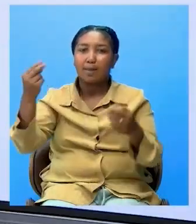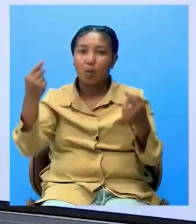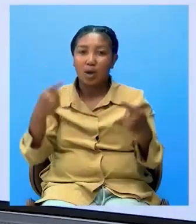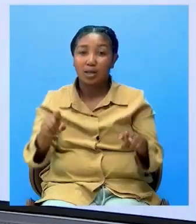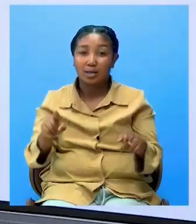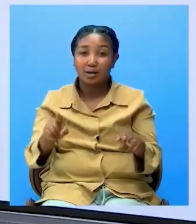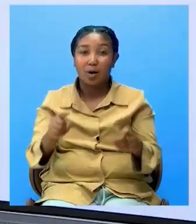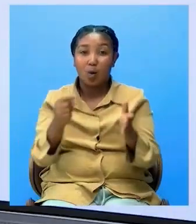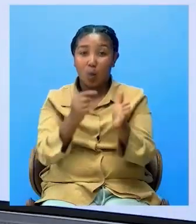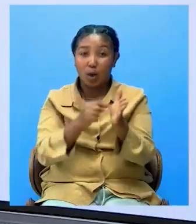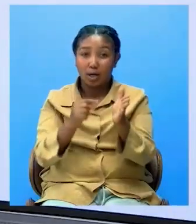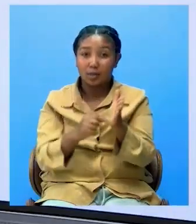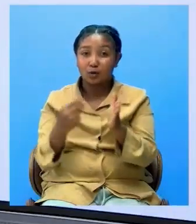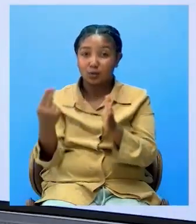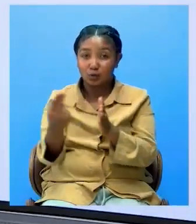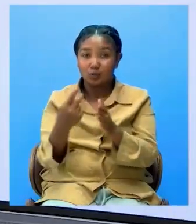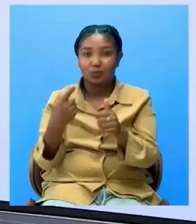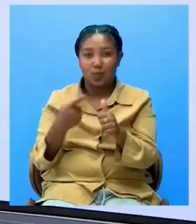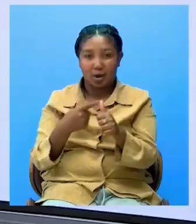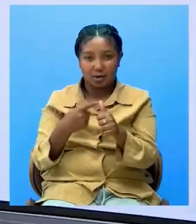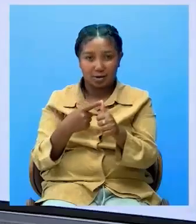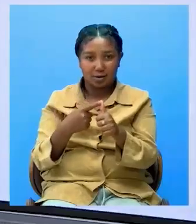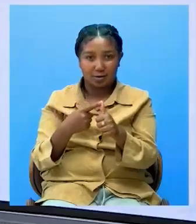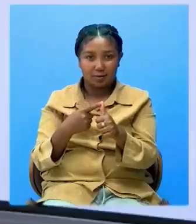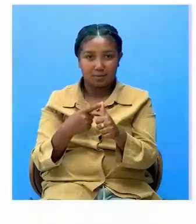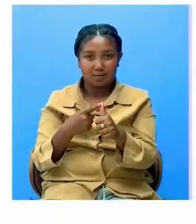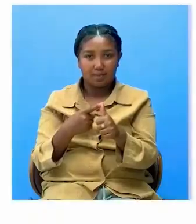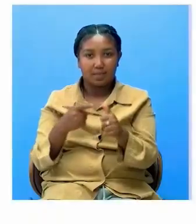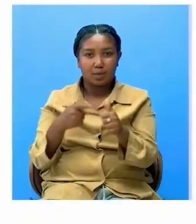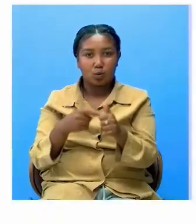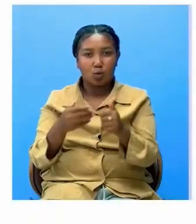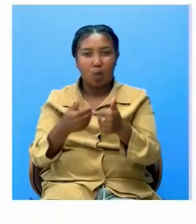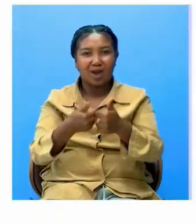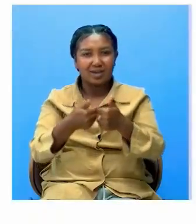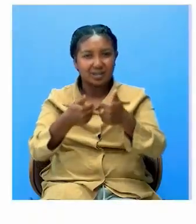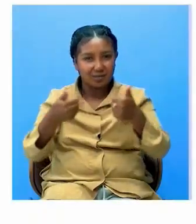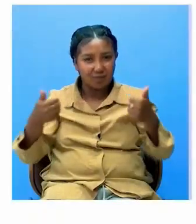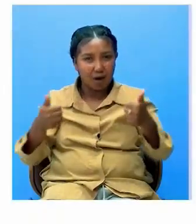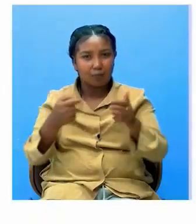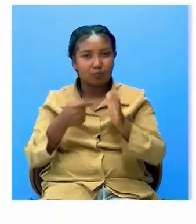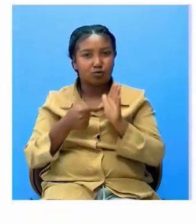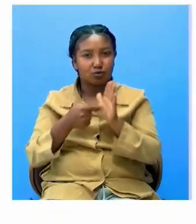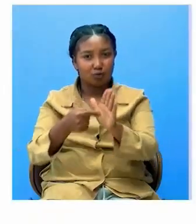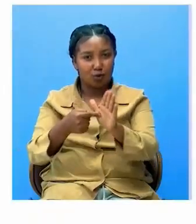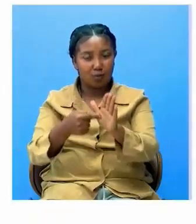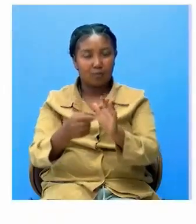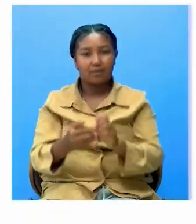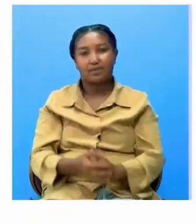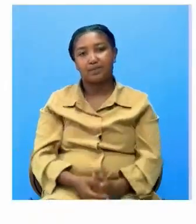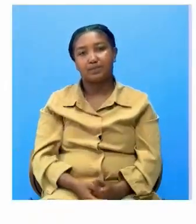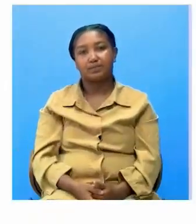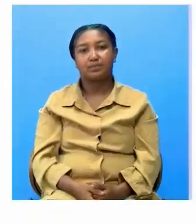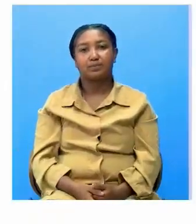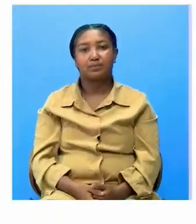use colon, 1, to identify or to show